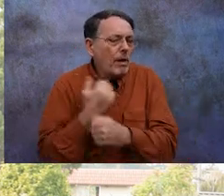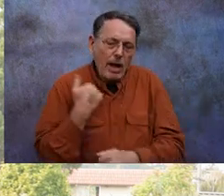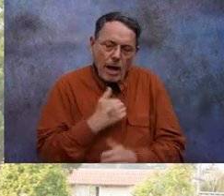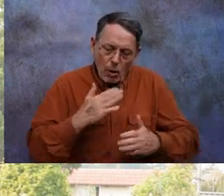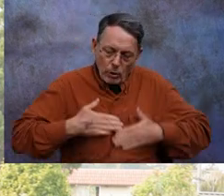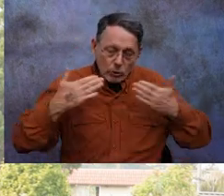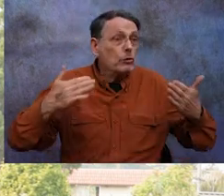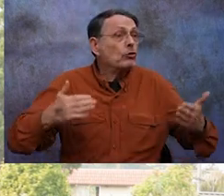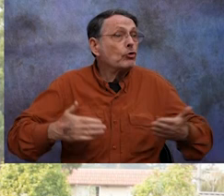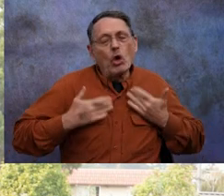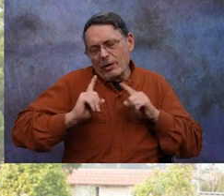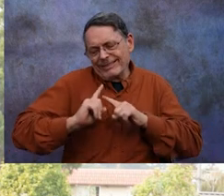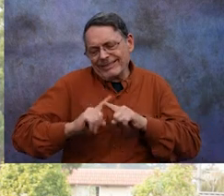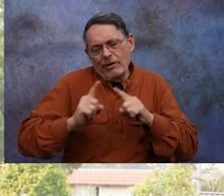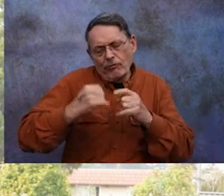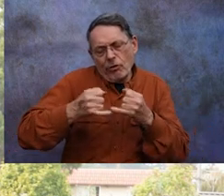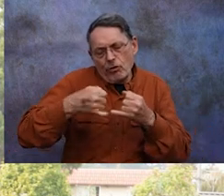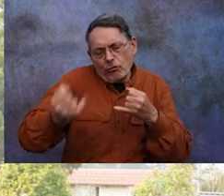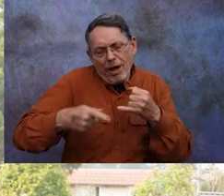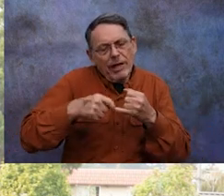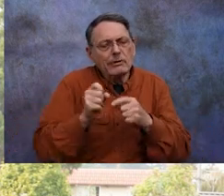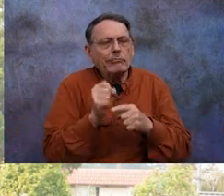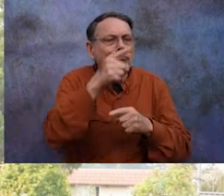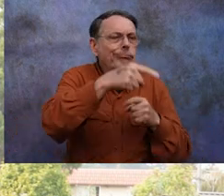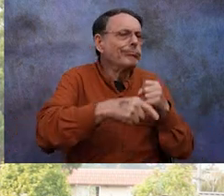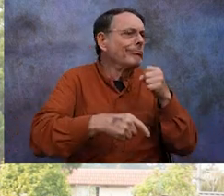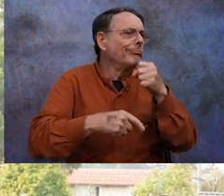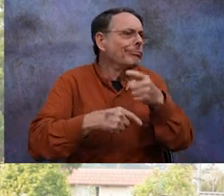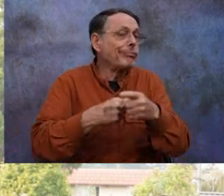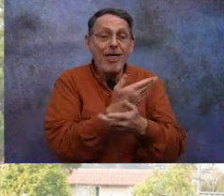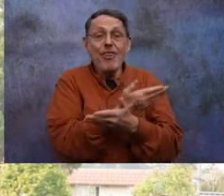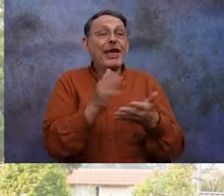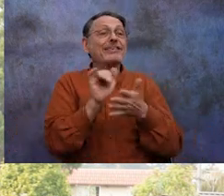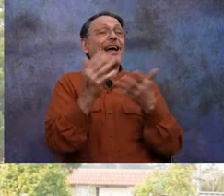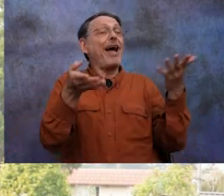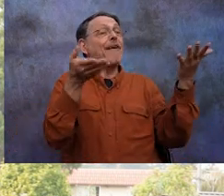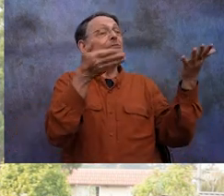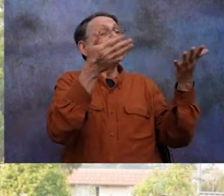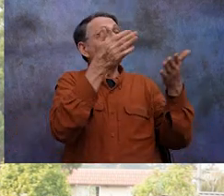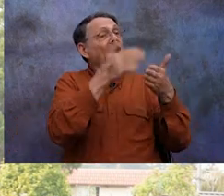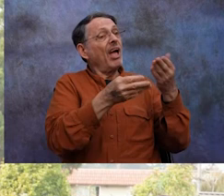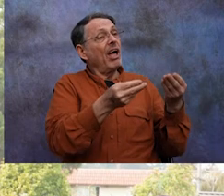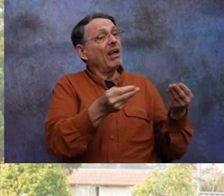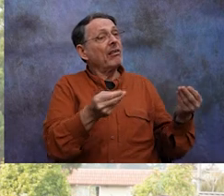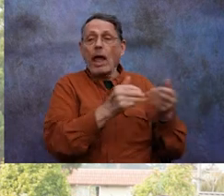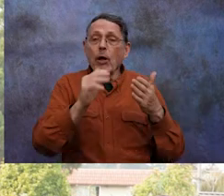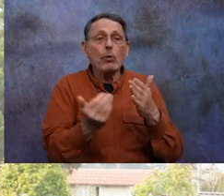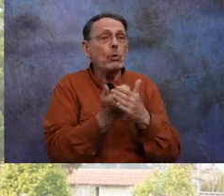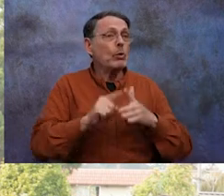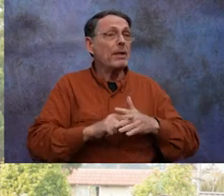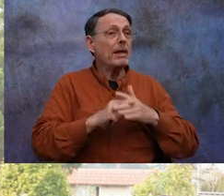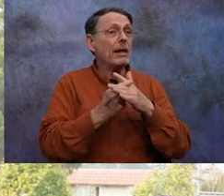the threads of all that has ended and all that has just begun into the